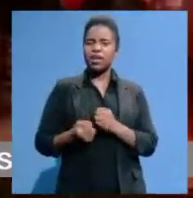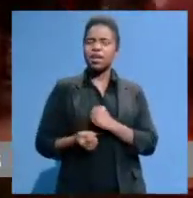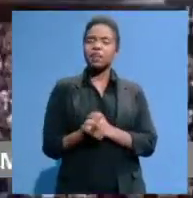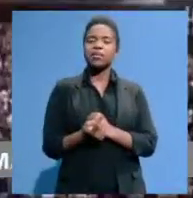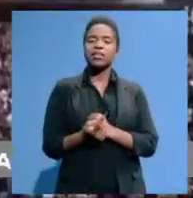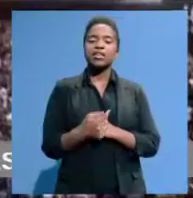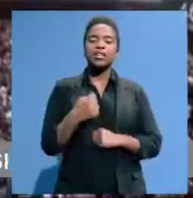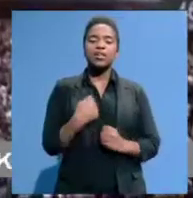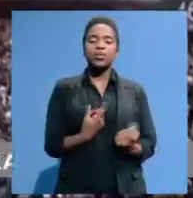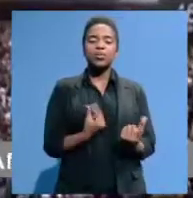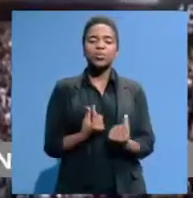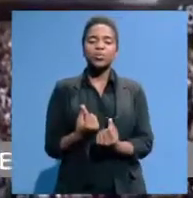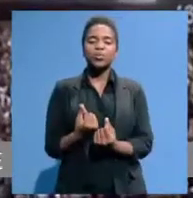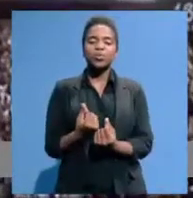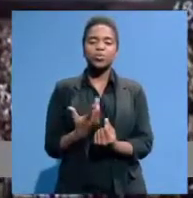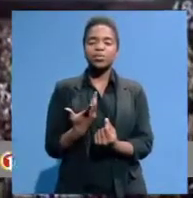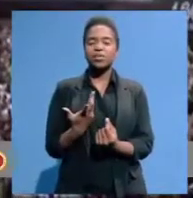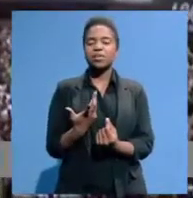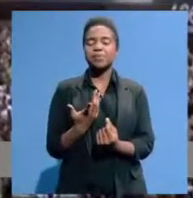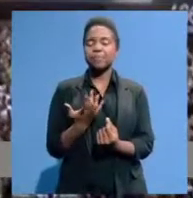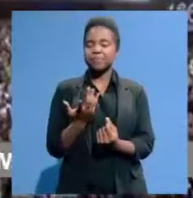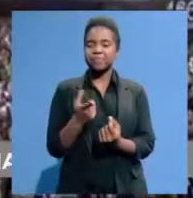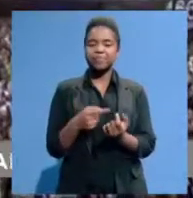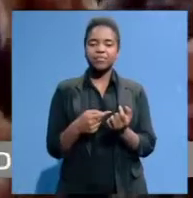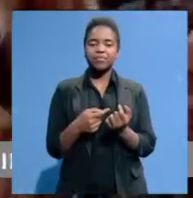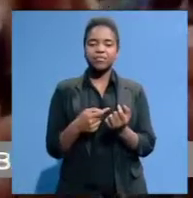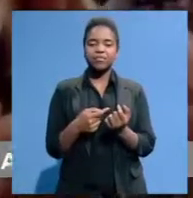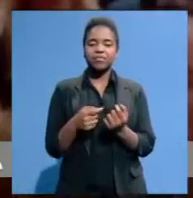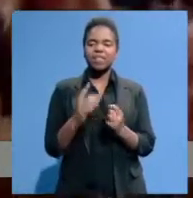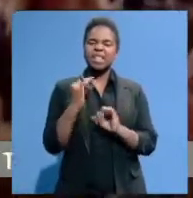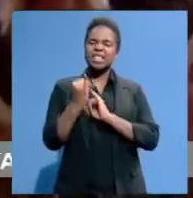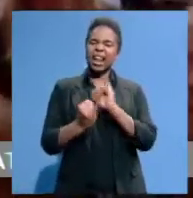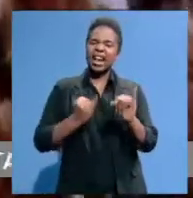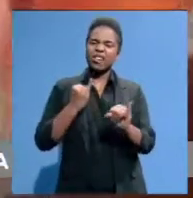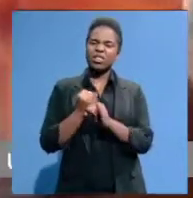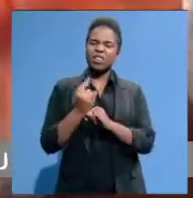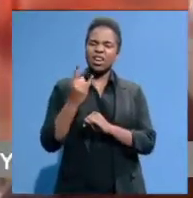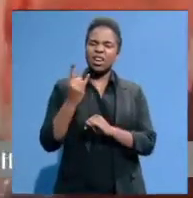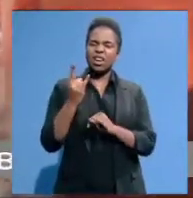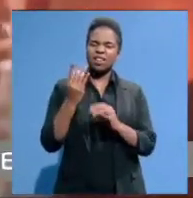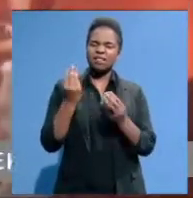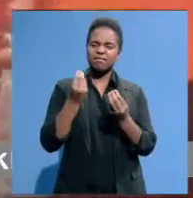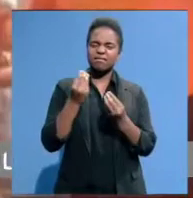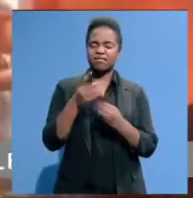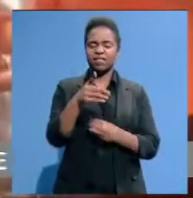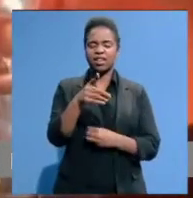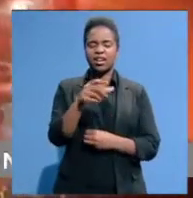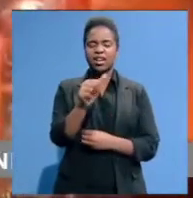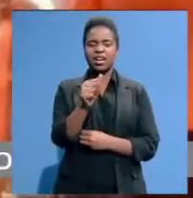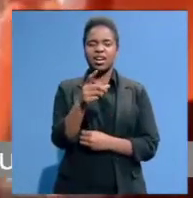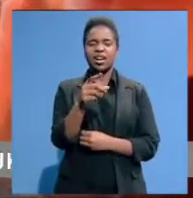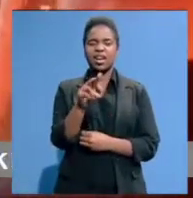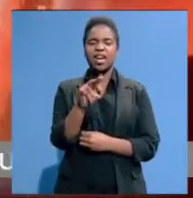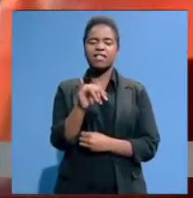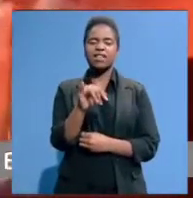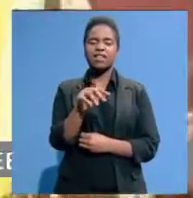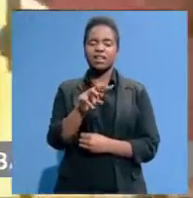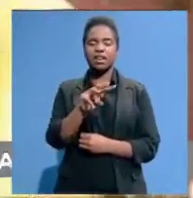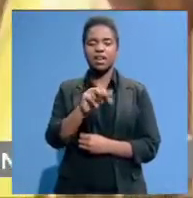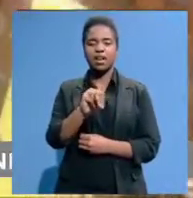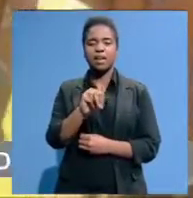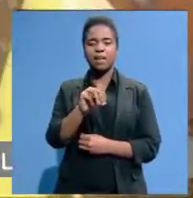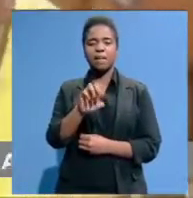to Tata, which is called Tate Mandela, on the album, my latest CD called Say Africa, produced